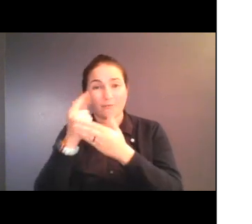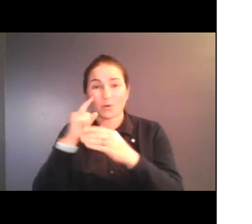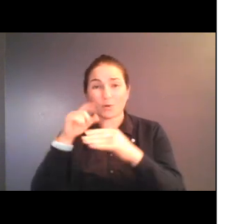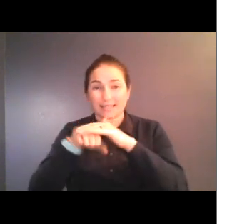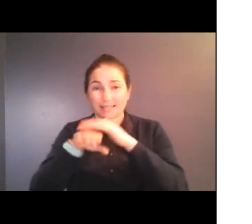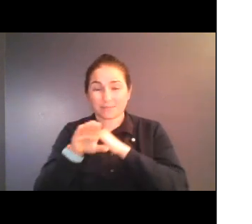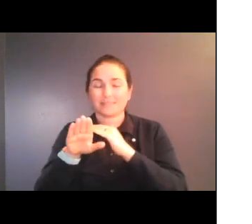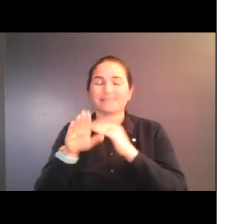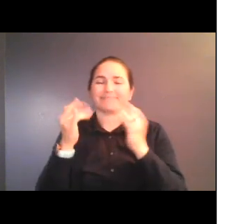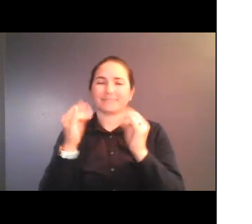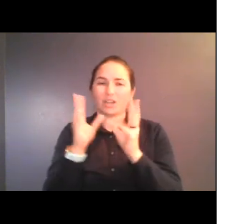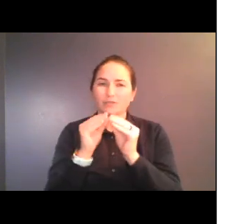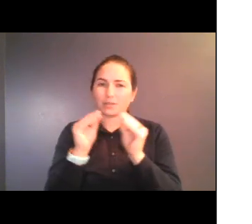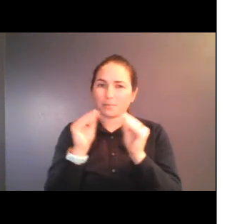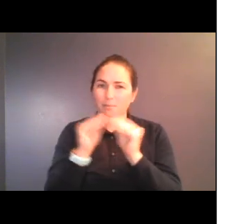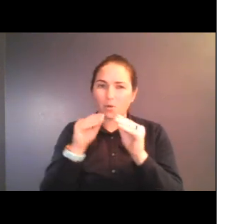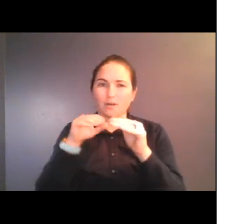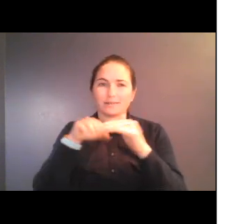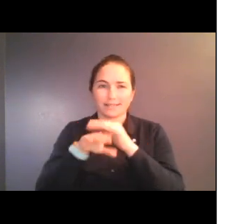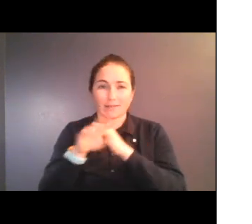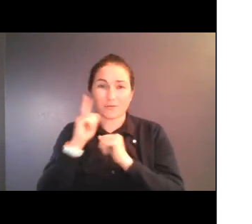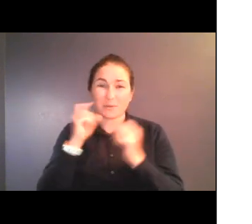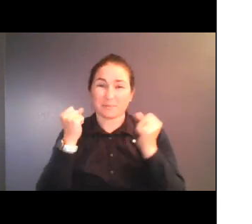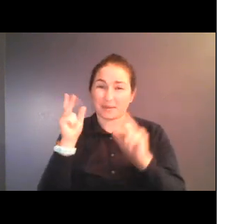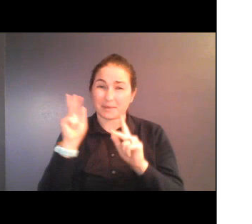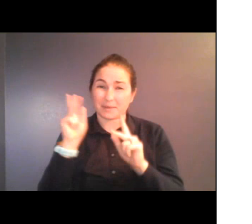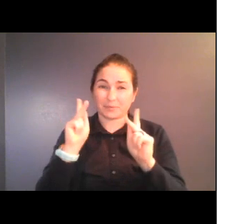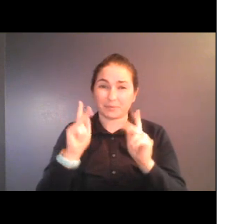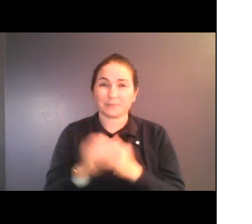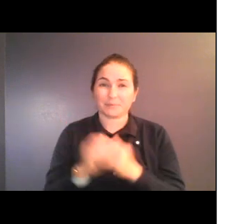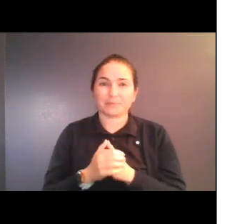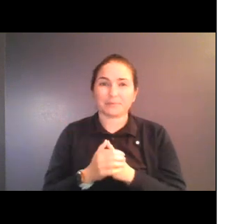more accessible for many people.